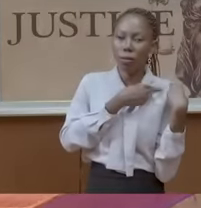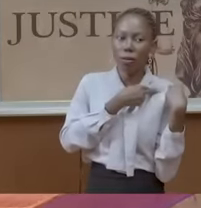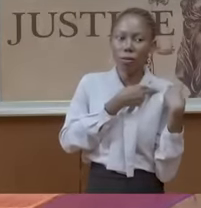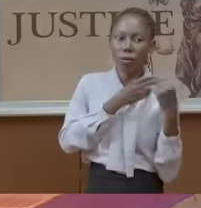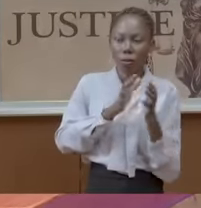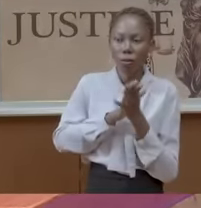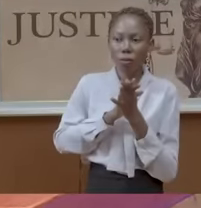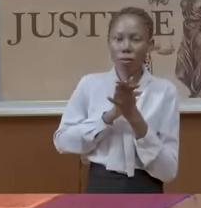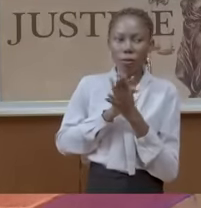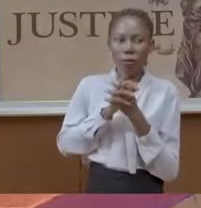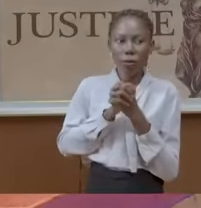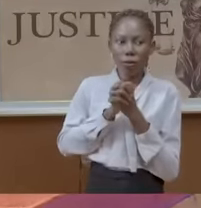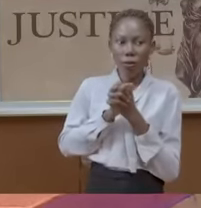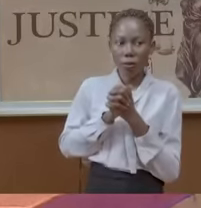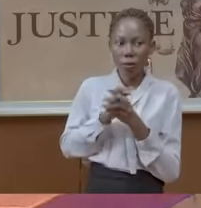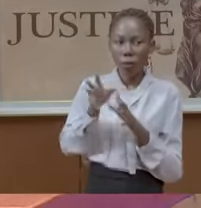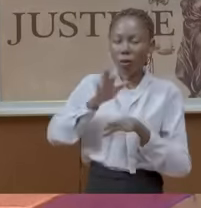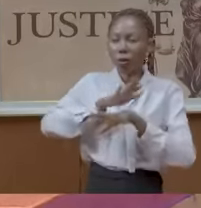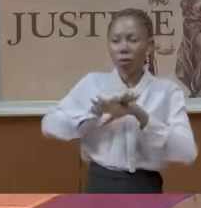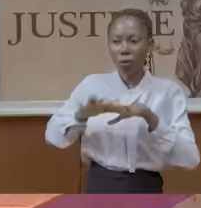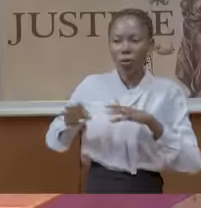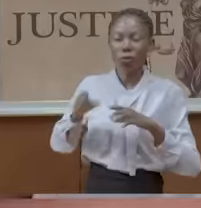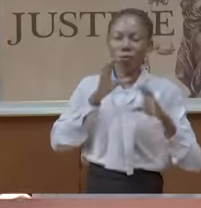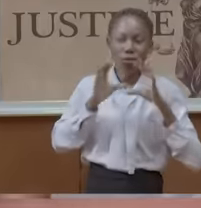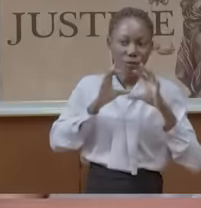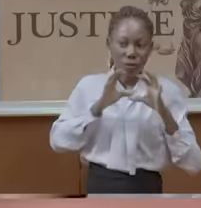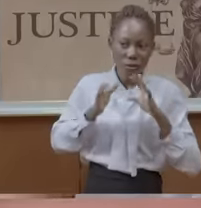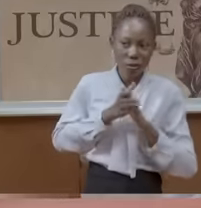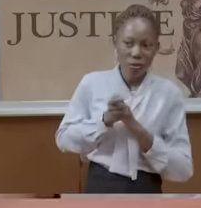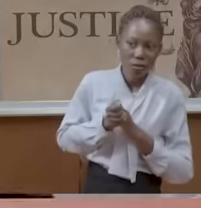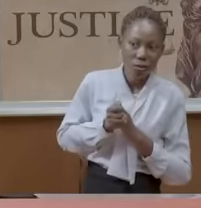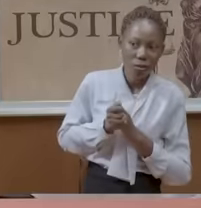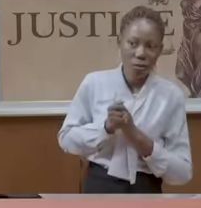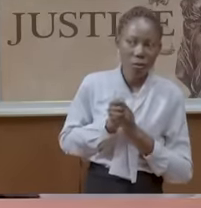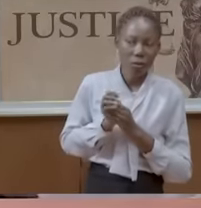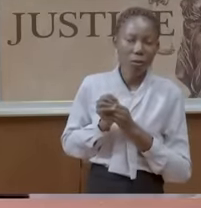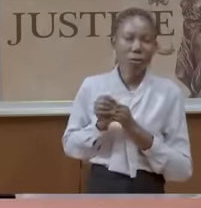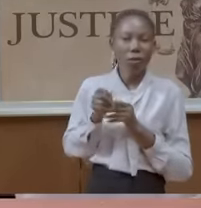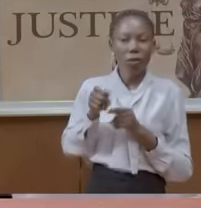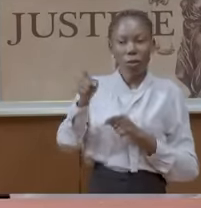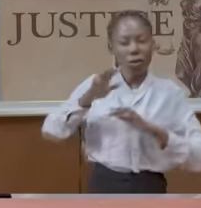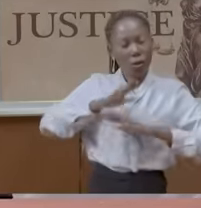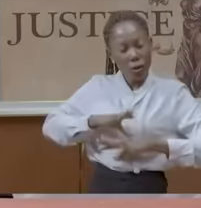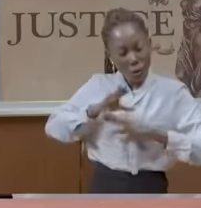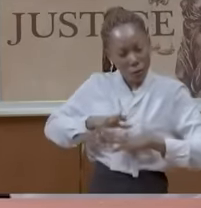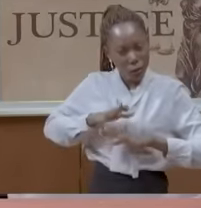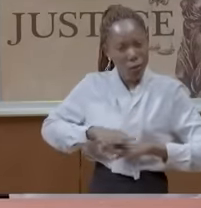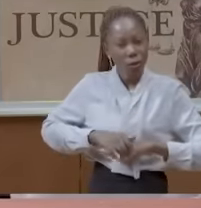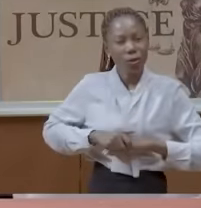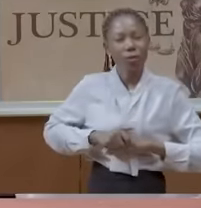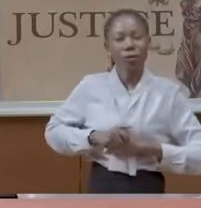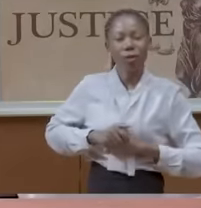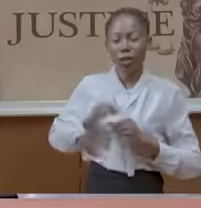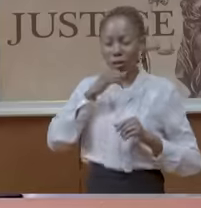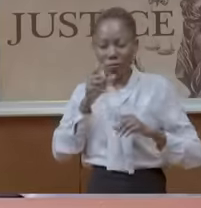To further, wait. You are not putting you are not communicating. Do you understand me? You are not coming. You have to calm down and know what you are